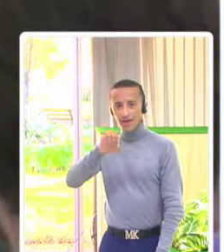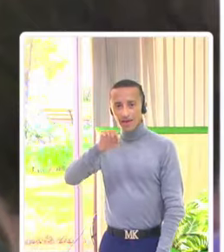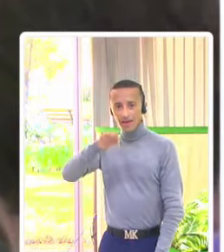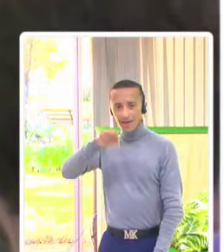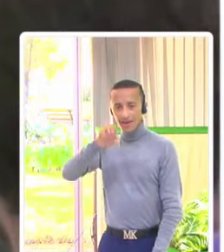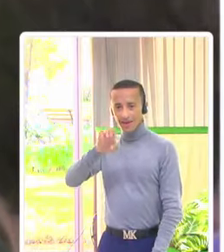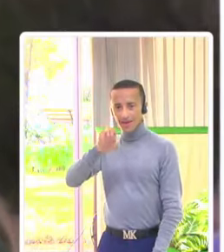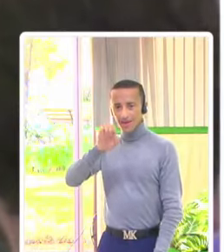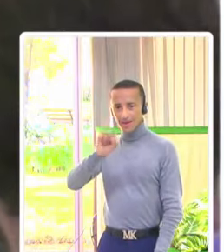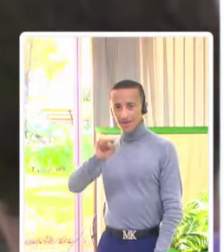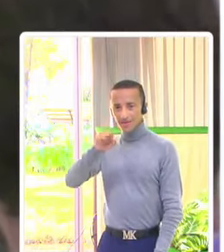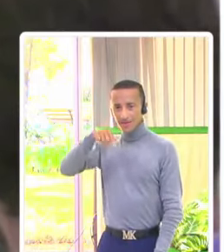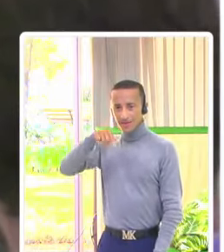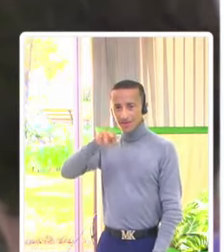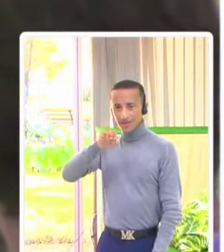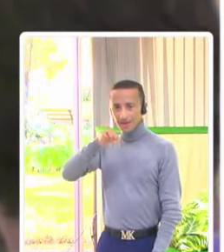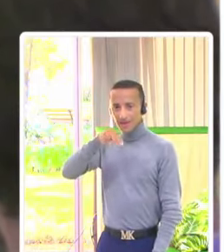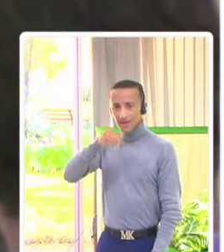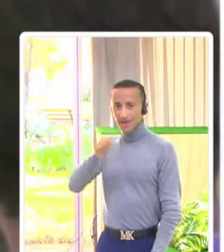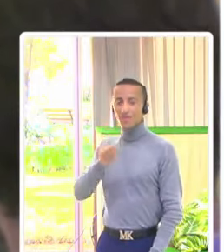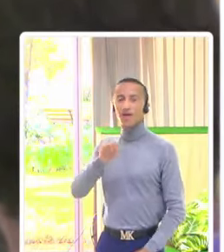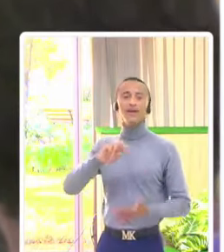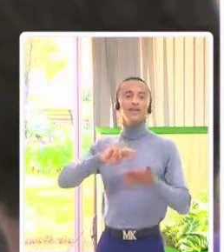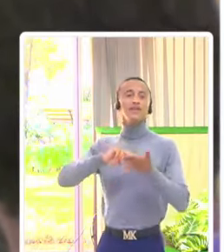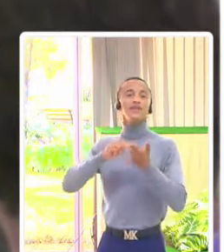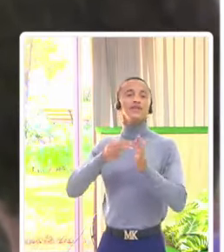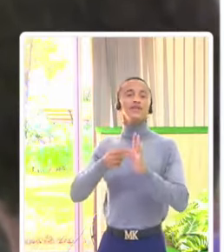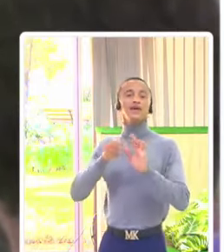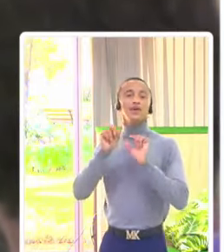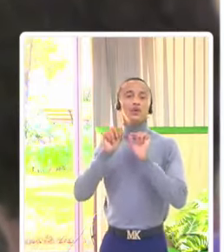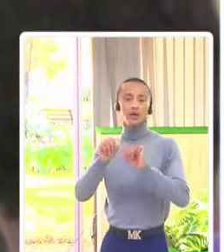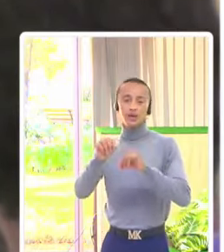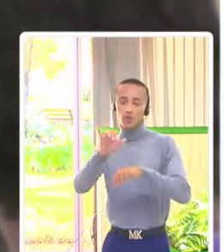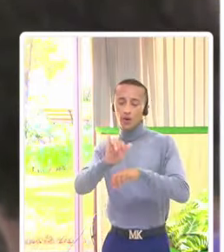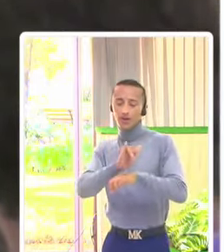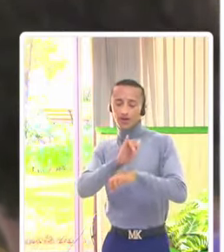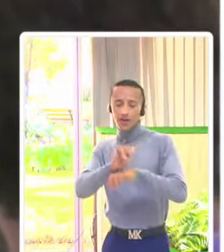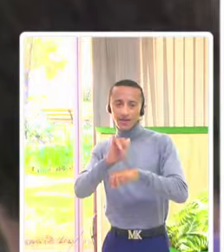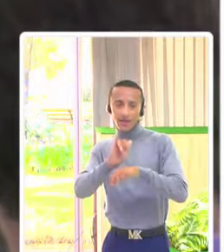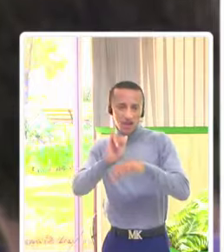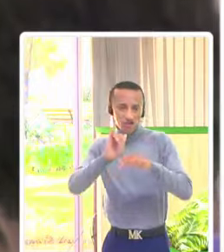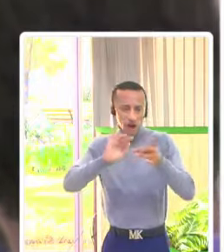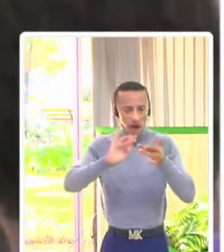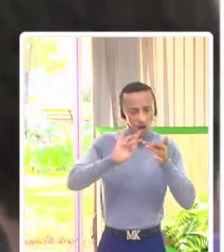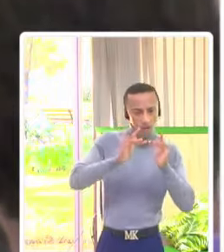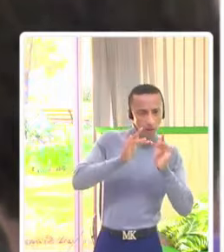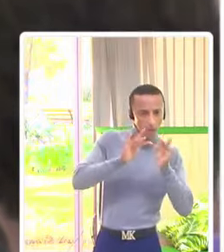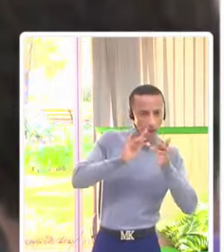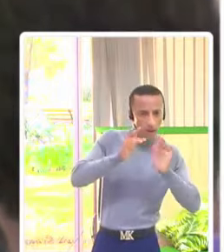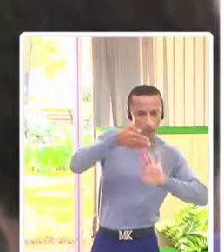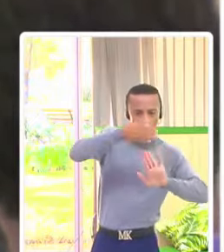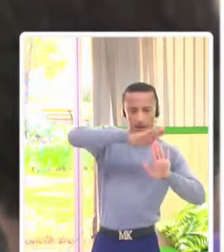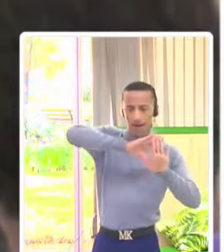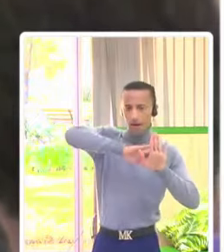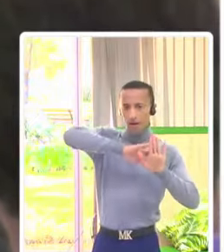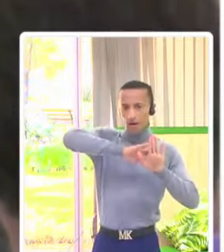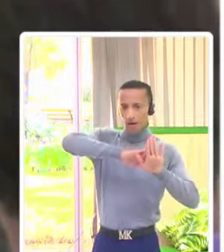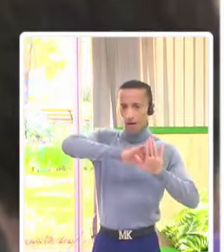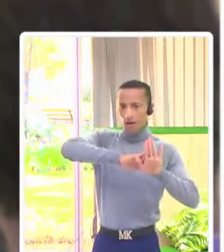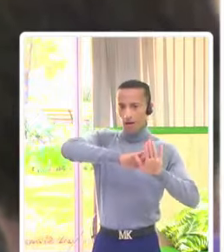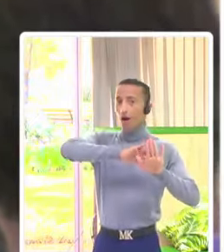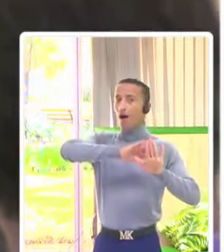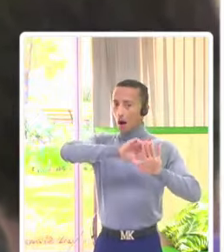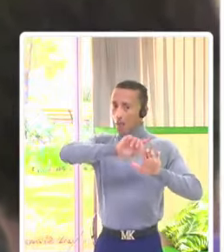crafty or plotting or something. But in India, we call these schemes. But these are essentially government programs or government missions.